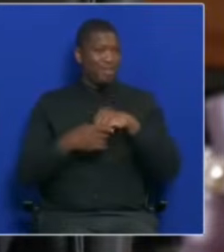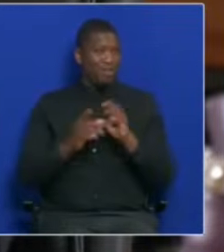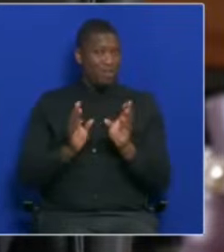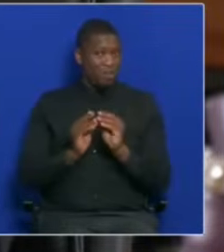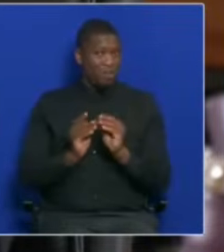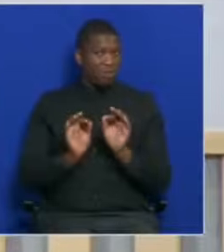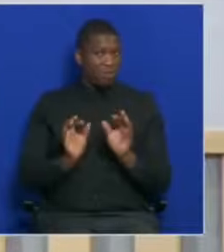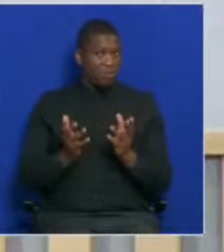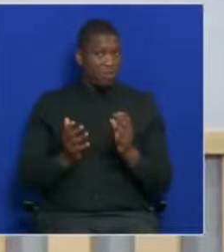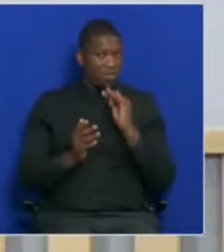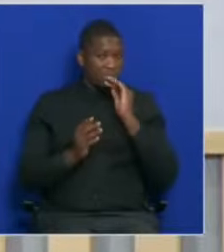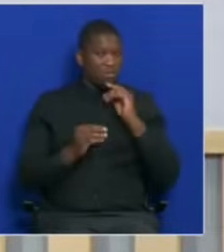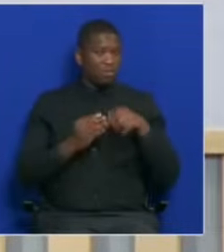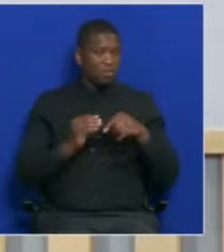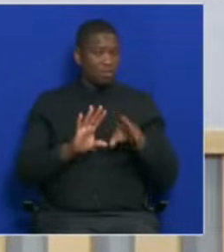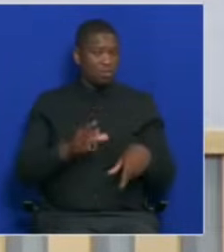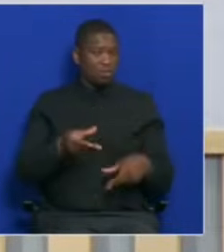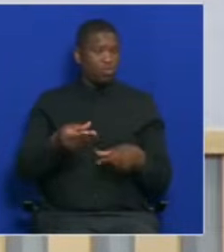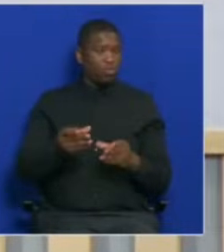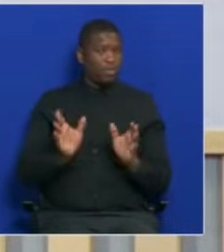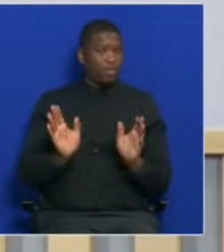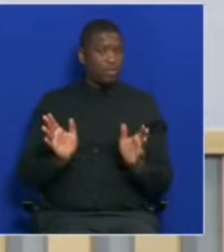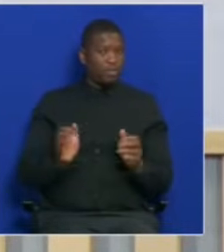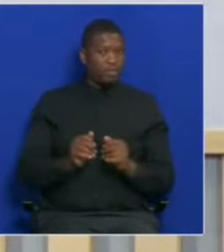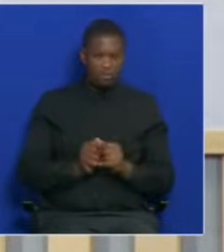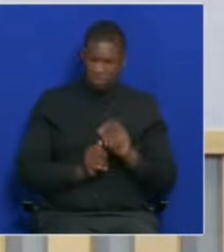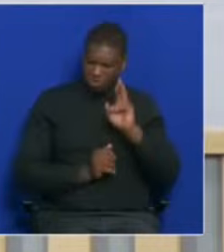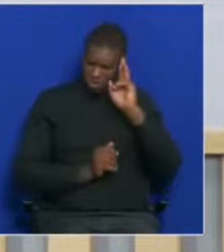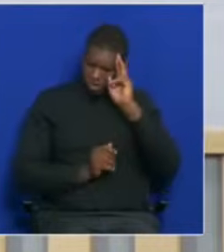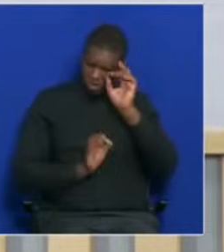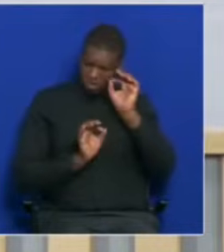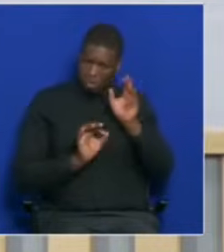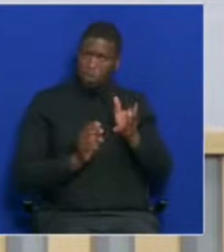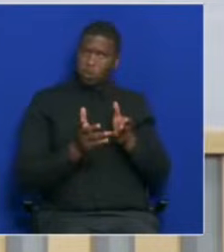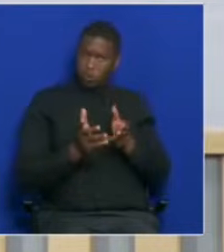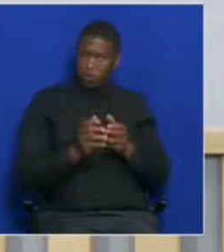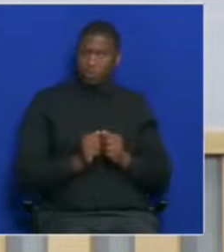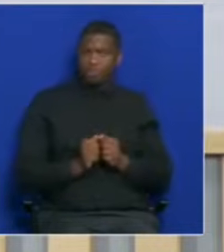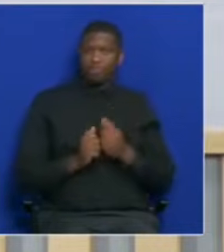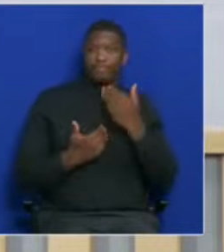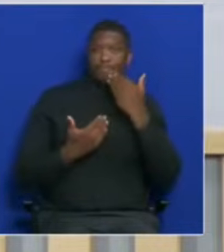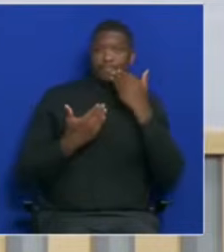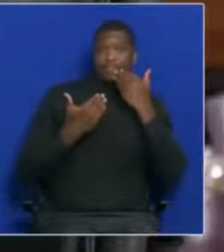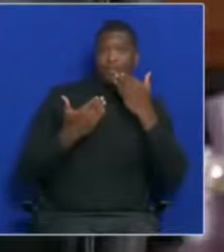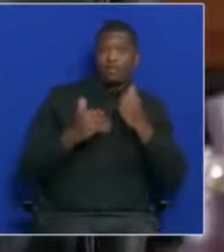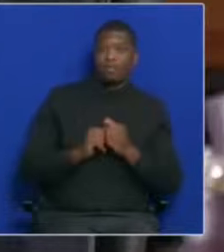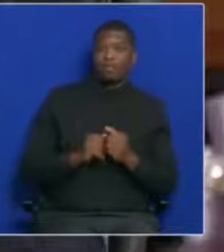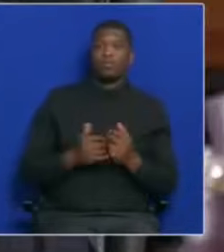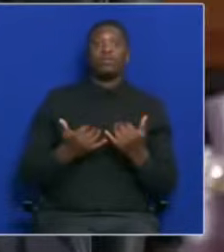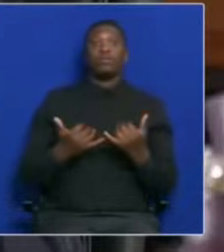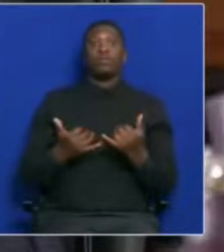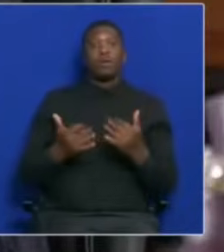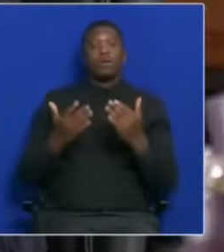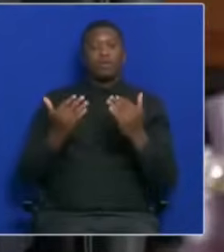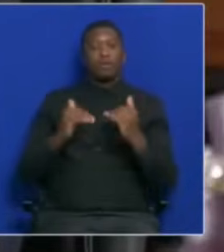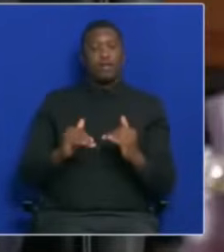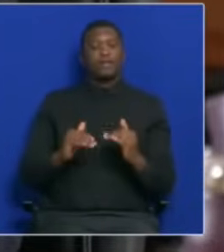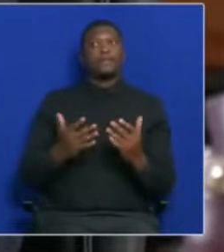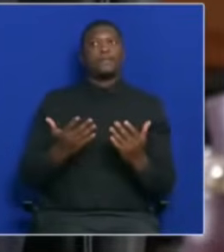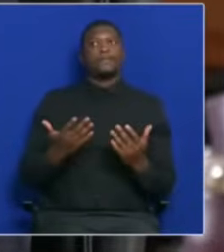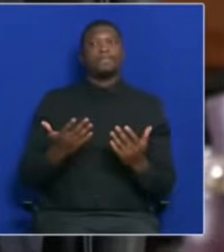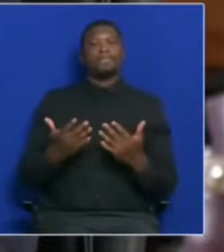the documents? That's how I recall it. All right, thank you. Now, the next aspect I wanted to deal with.